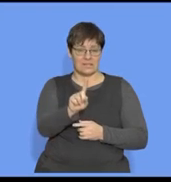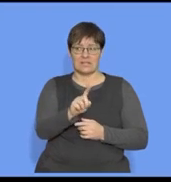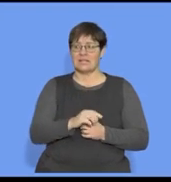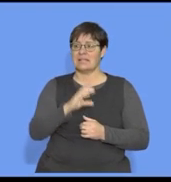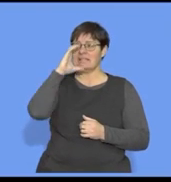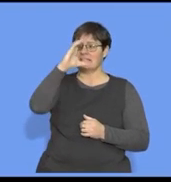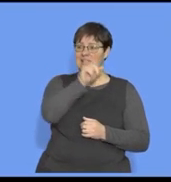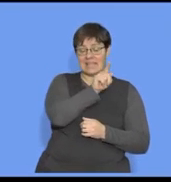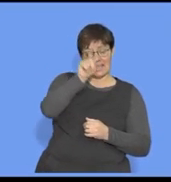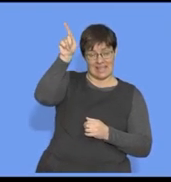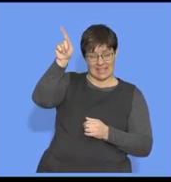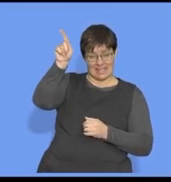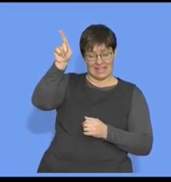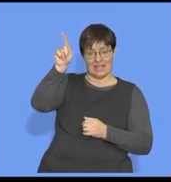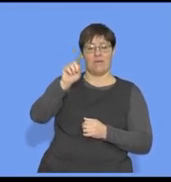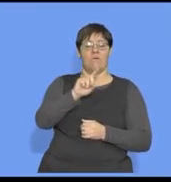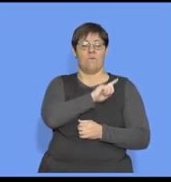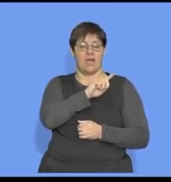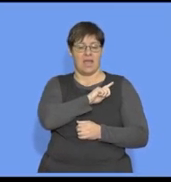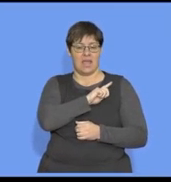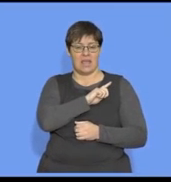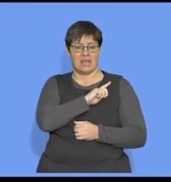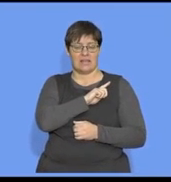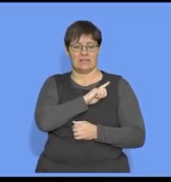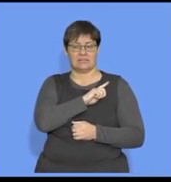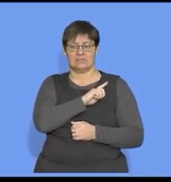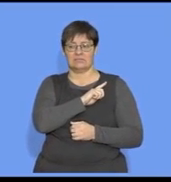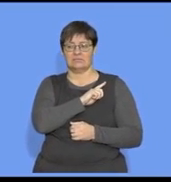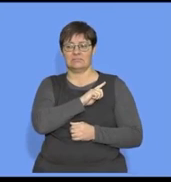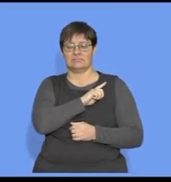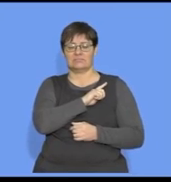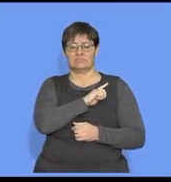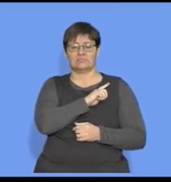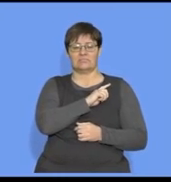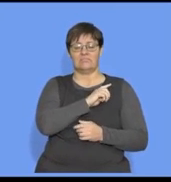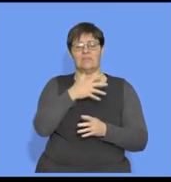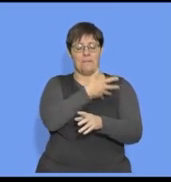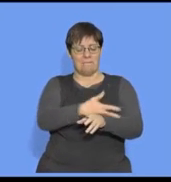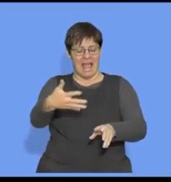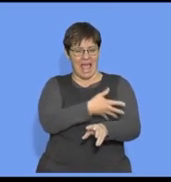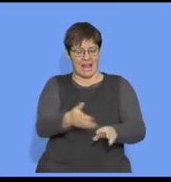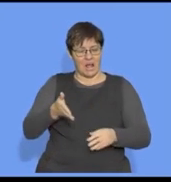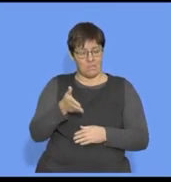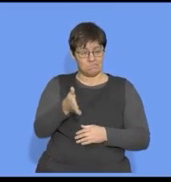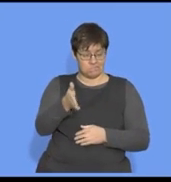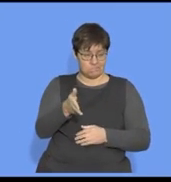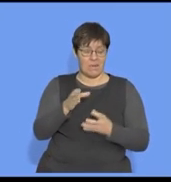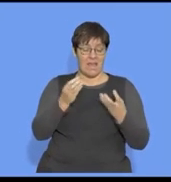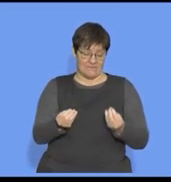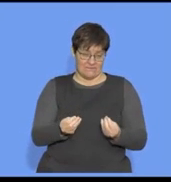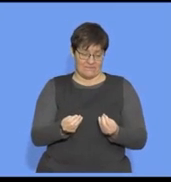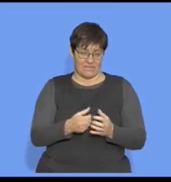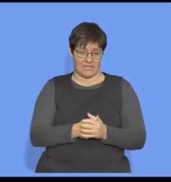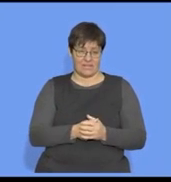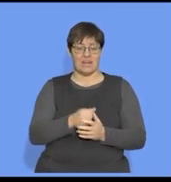be C here because of the amount of blood vessels that is found